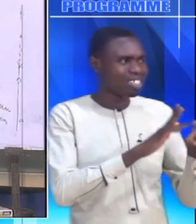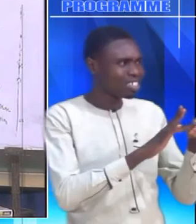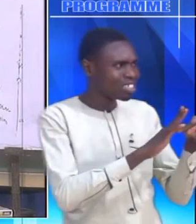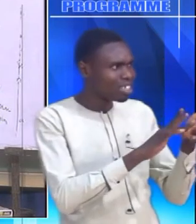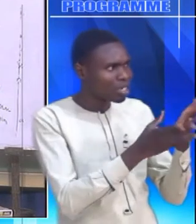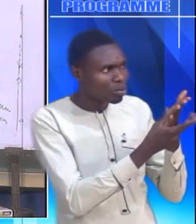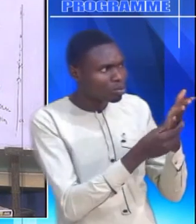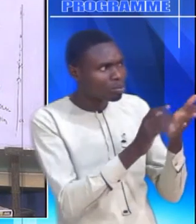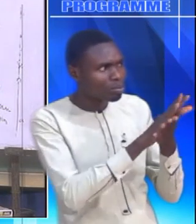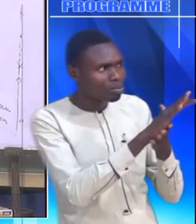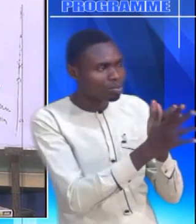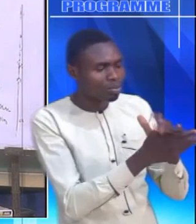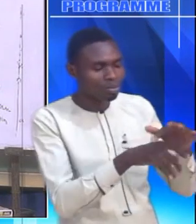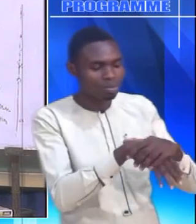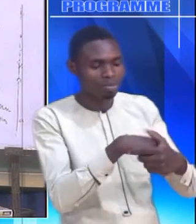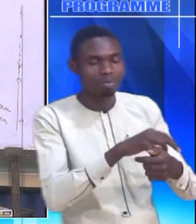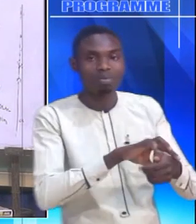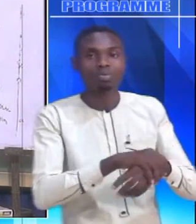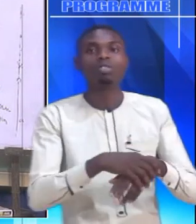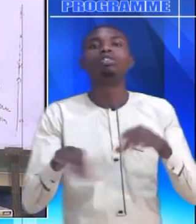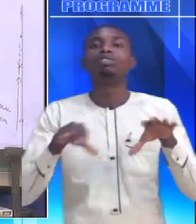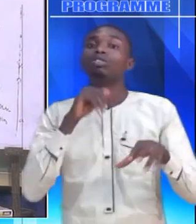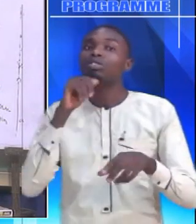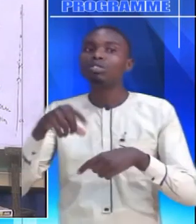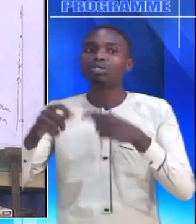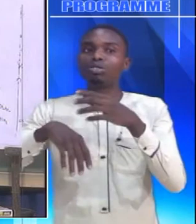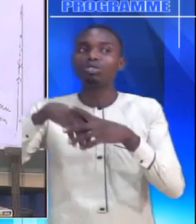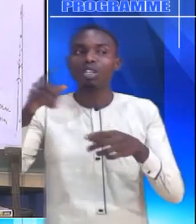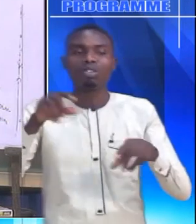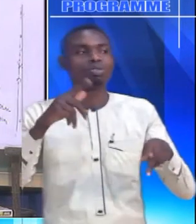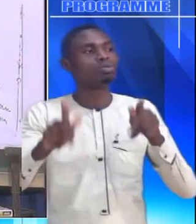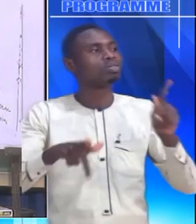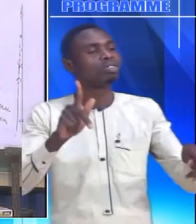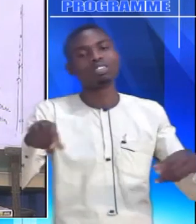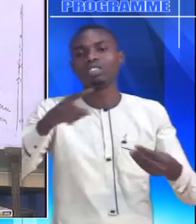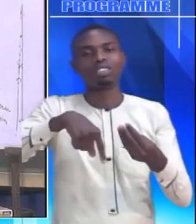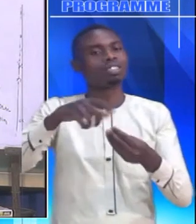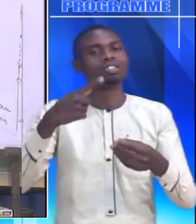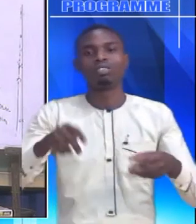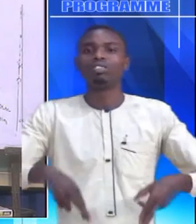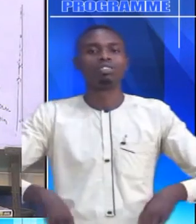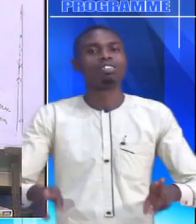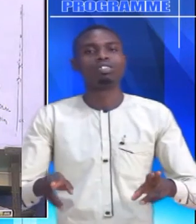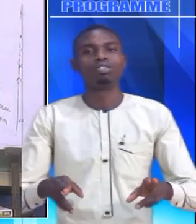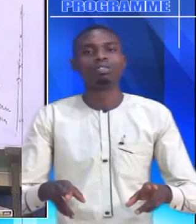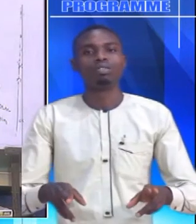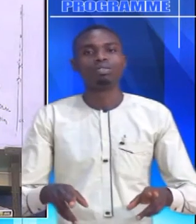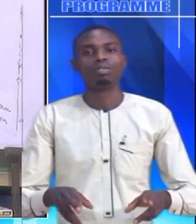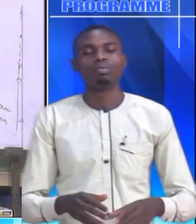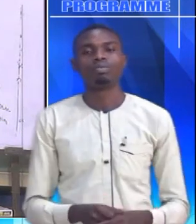not go out or roaming the street if it is not necessary. Once again, have enough, stay at